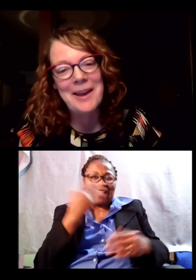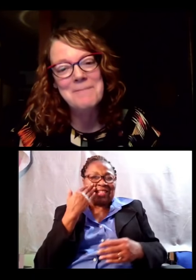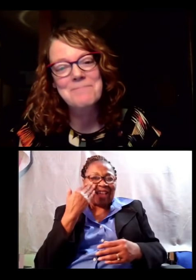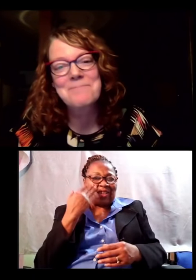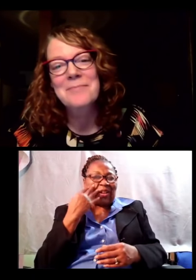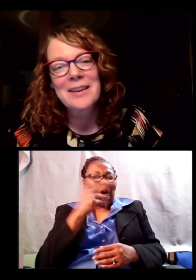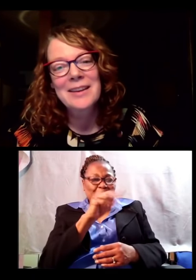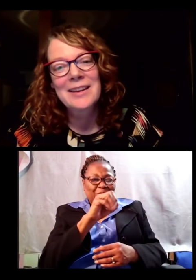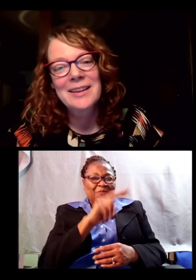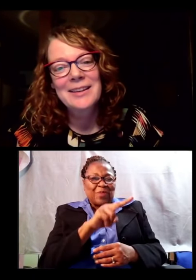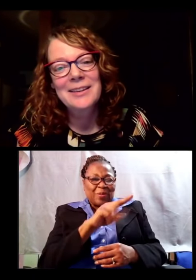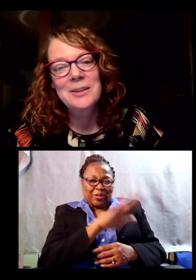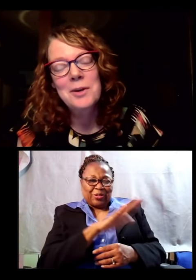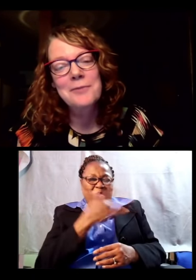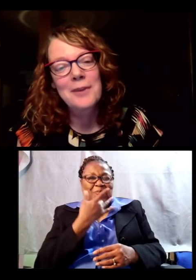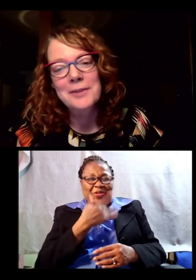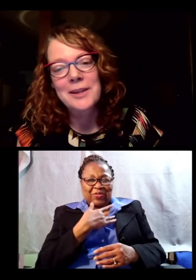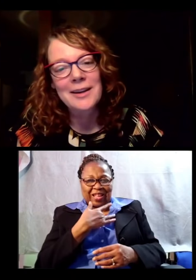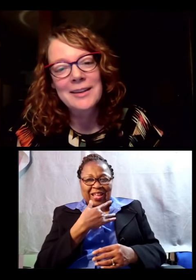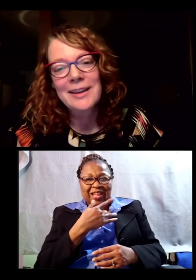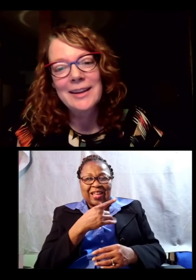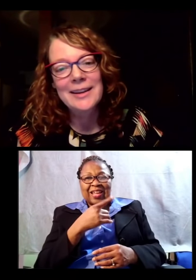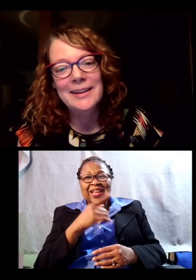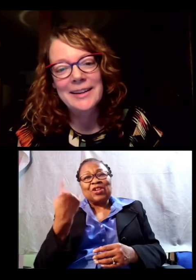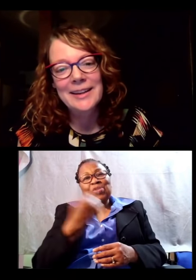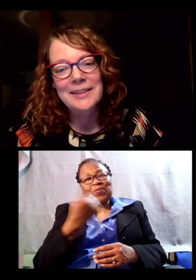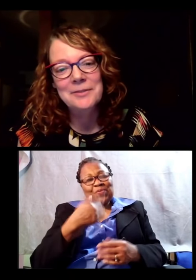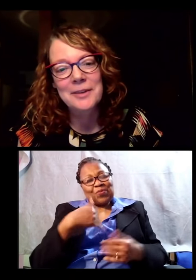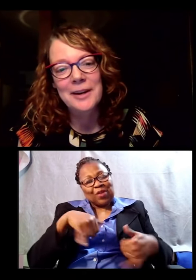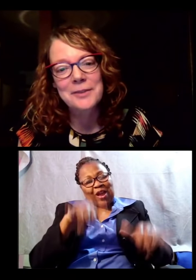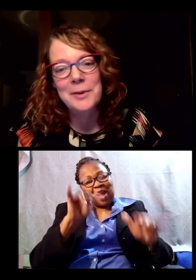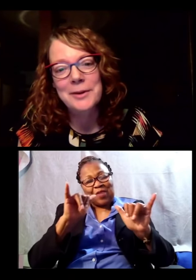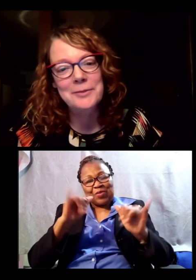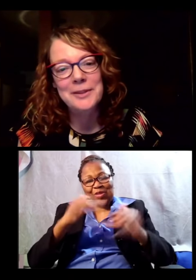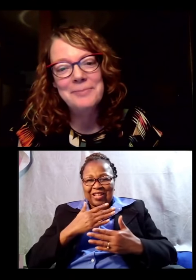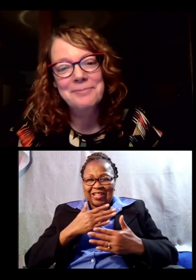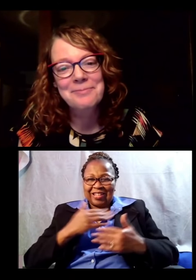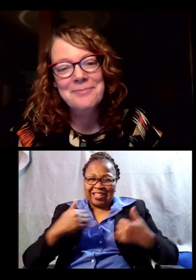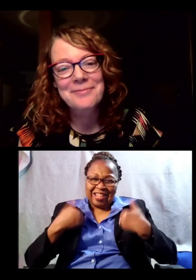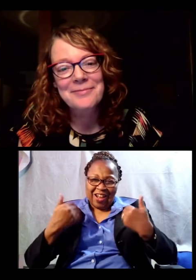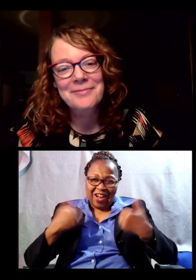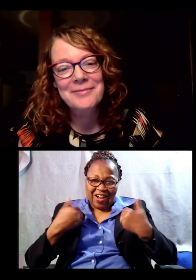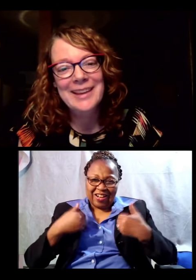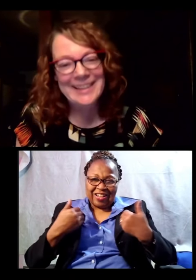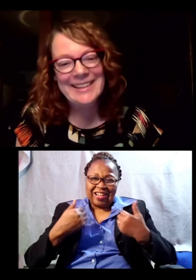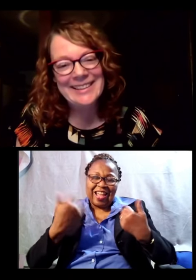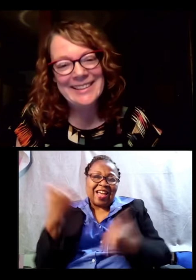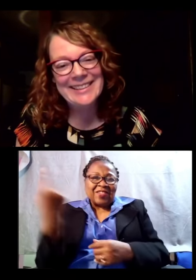coming up. You are forever young and forever wonderful.